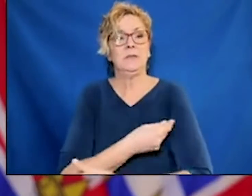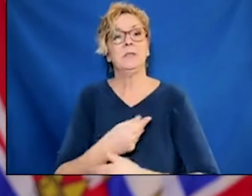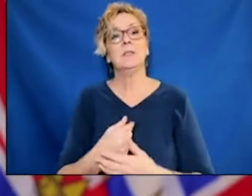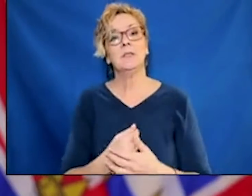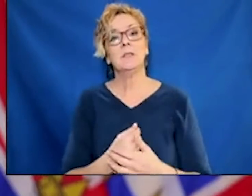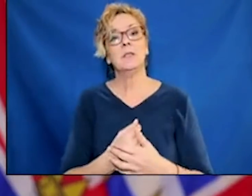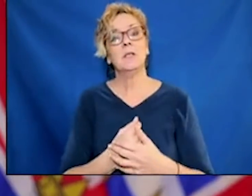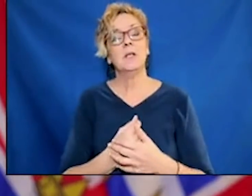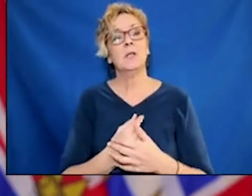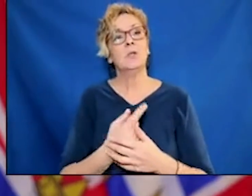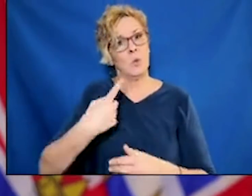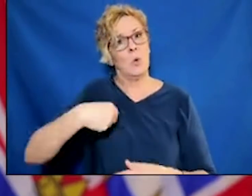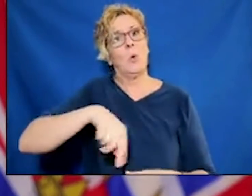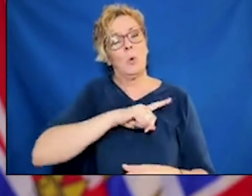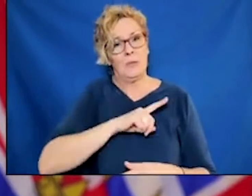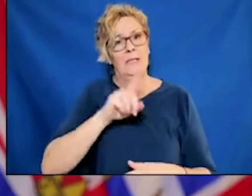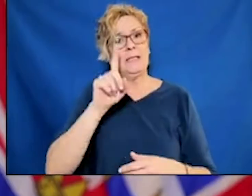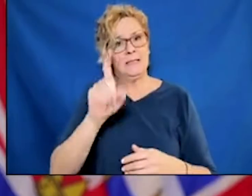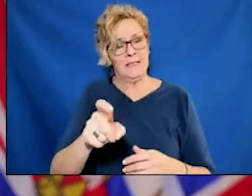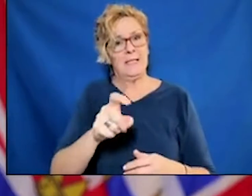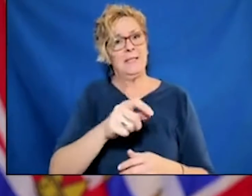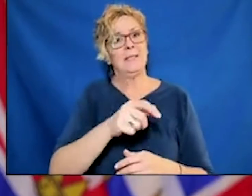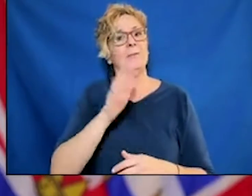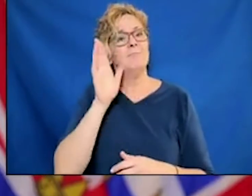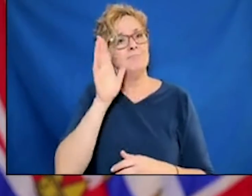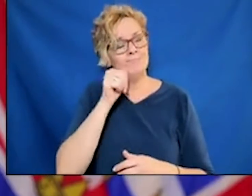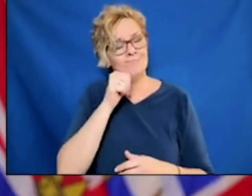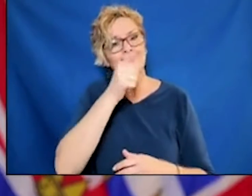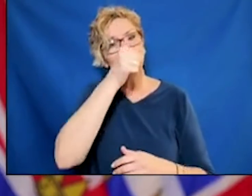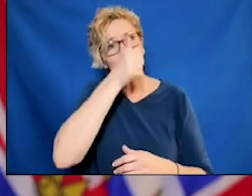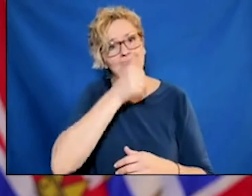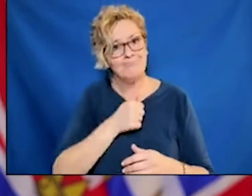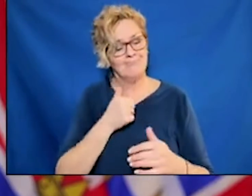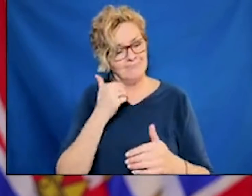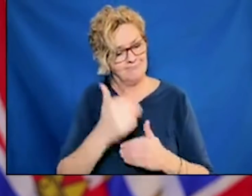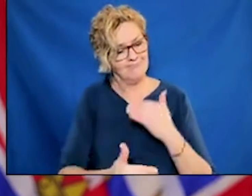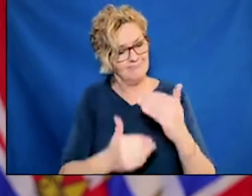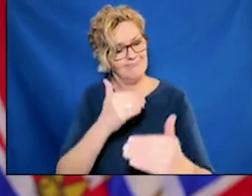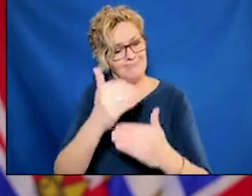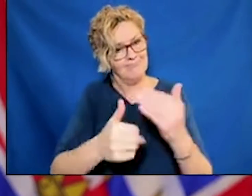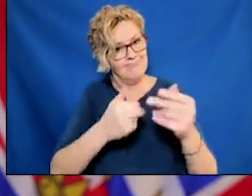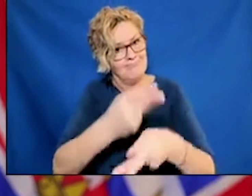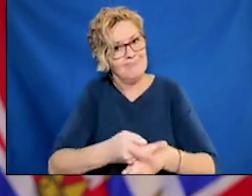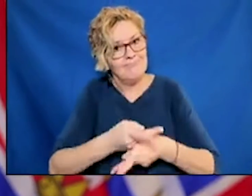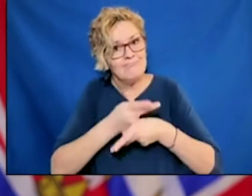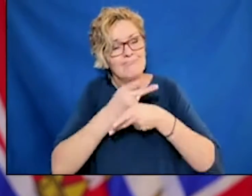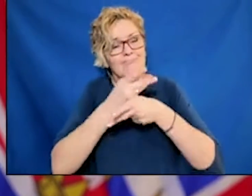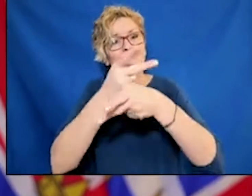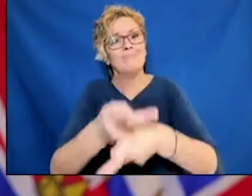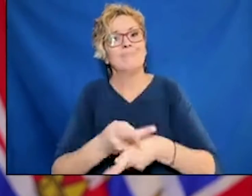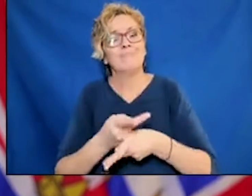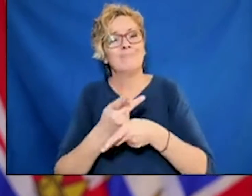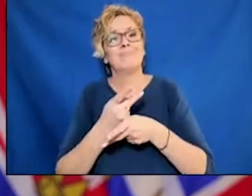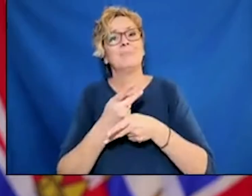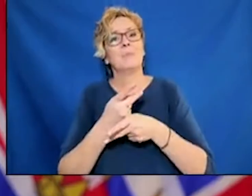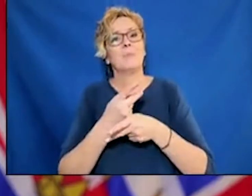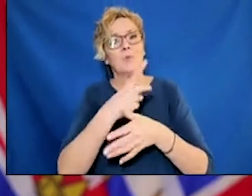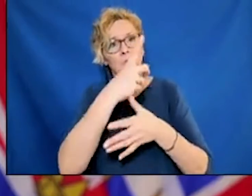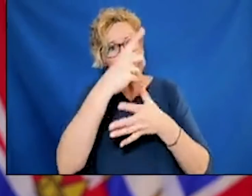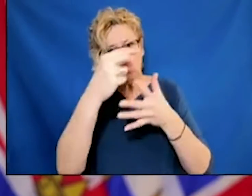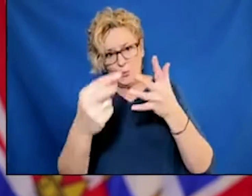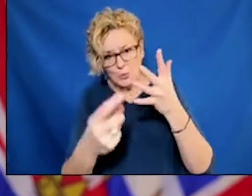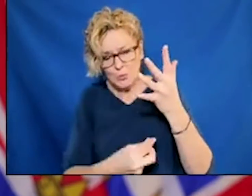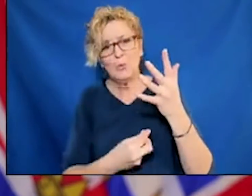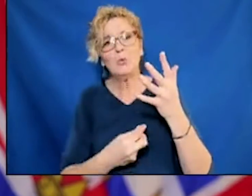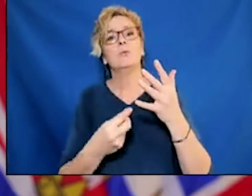more of our community. Right now, it's our individual efforts that will have the biggest impact, and we can't